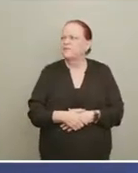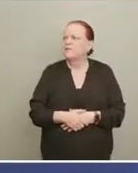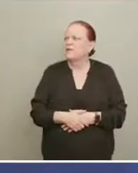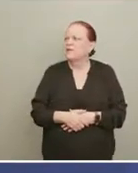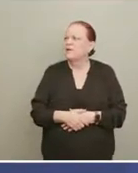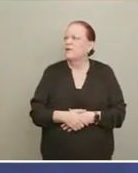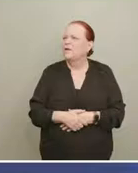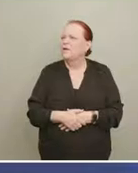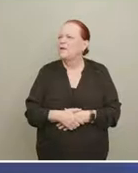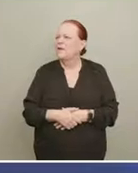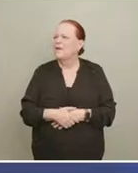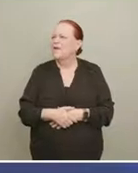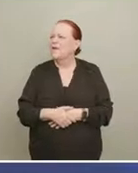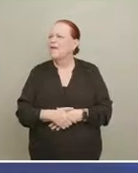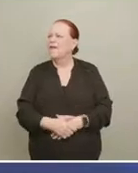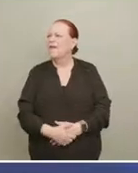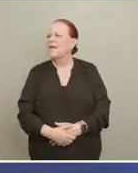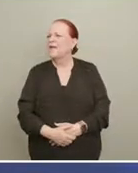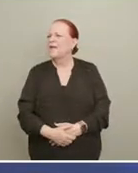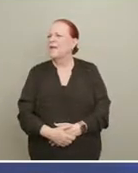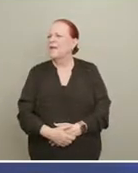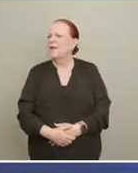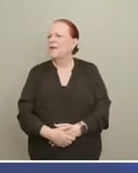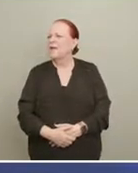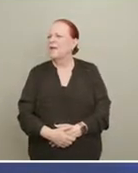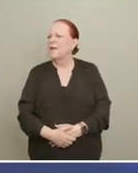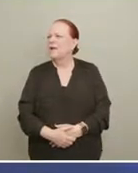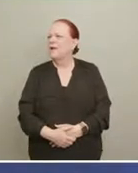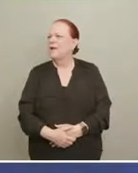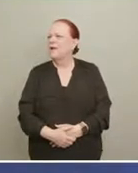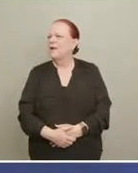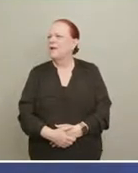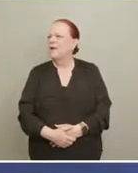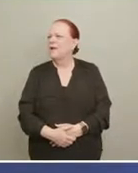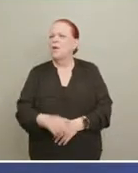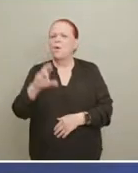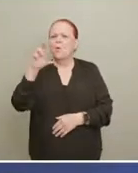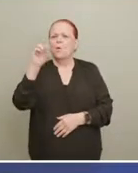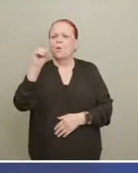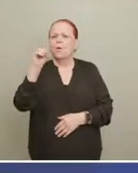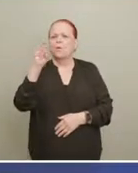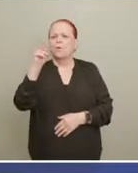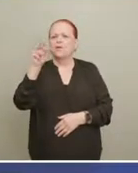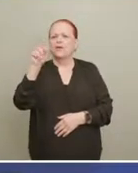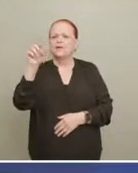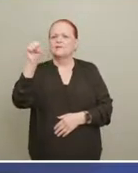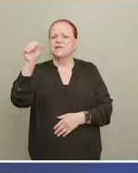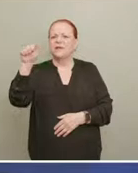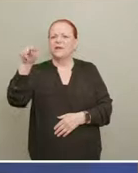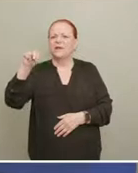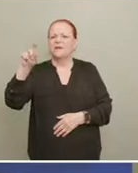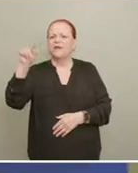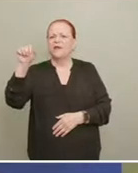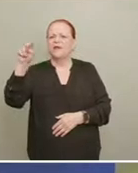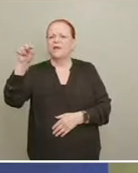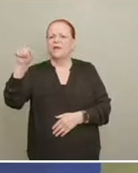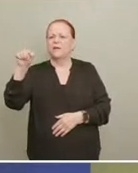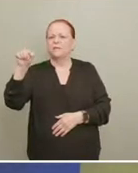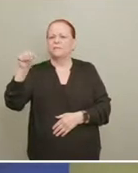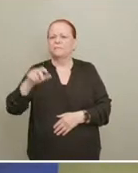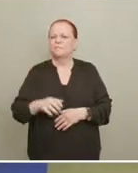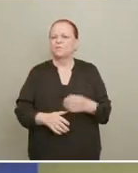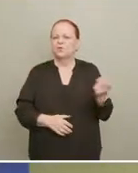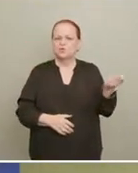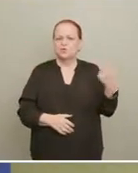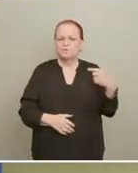Operator, any questions? Looks like we have a follow-up from Norberto Santana. Go ahead. Thanks, Norberto, for going back in queue.